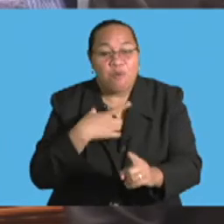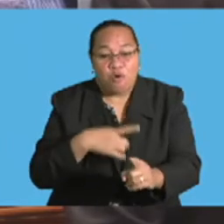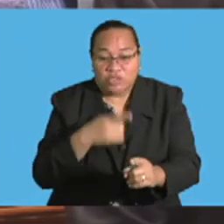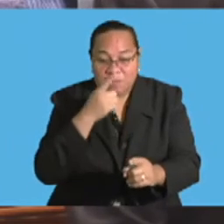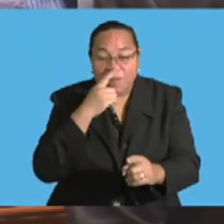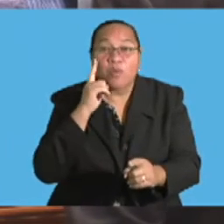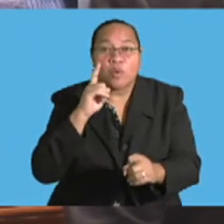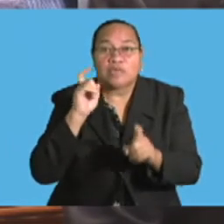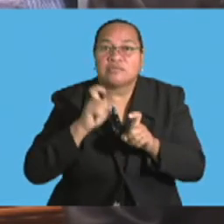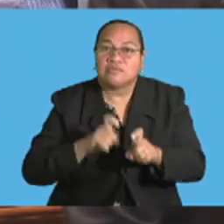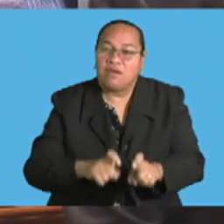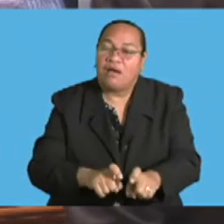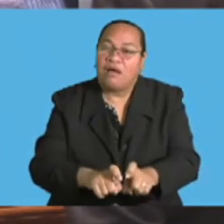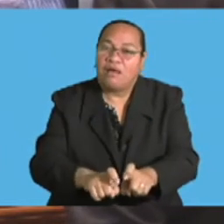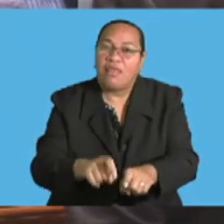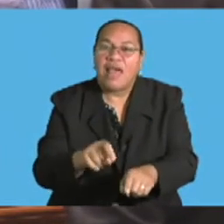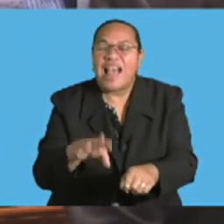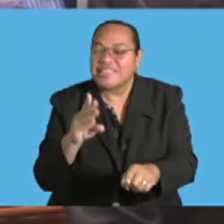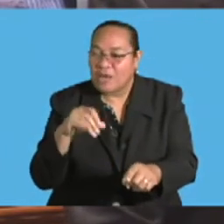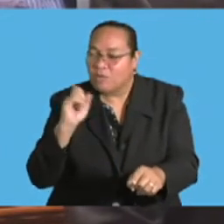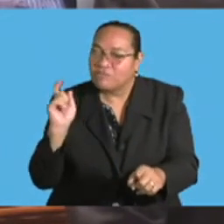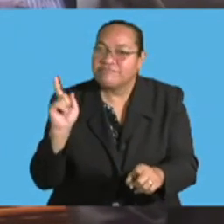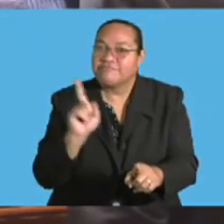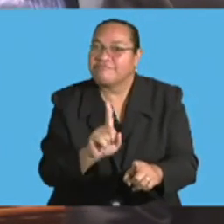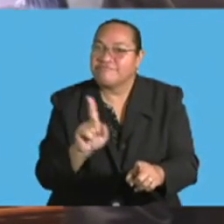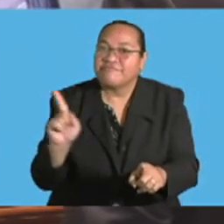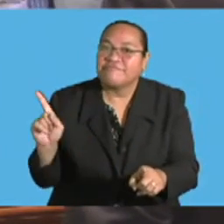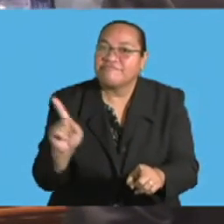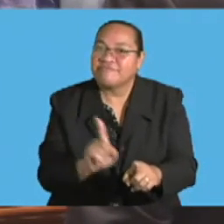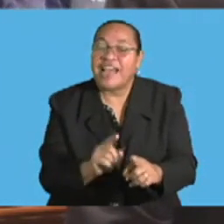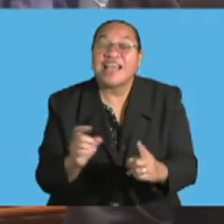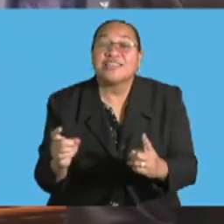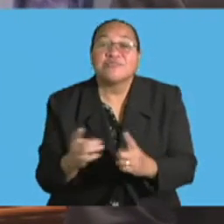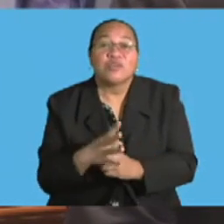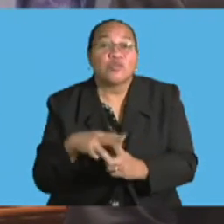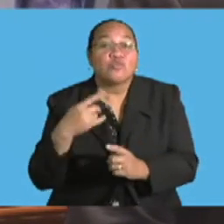those that come in temporarily when training is